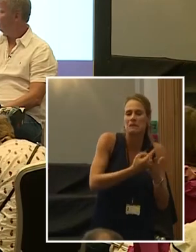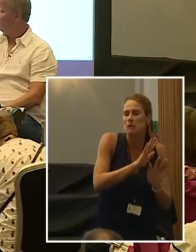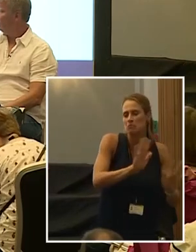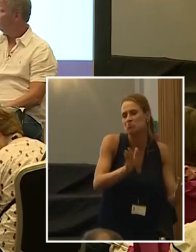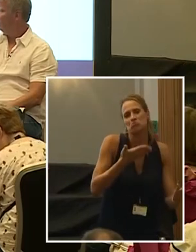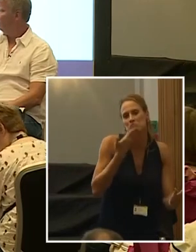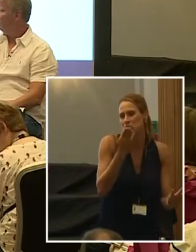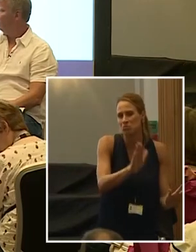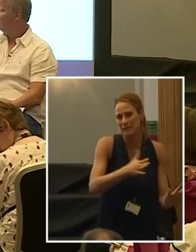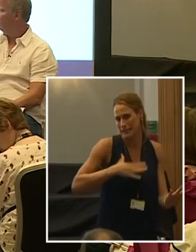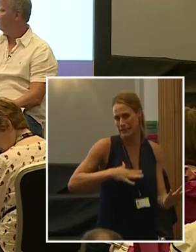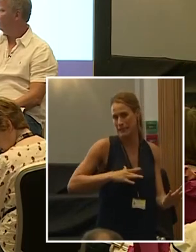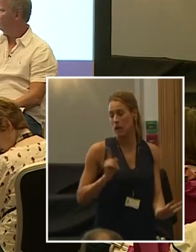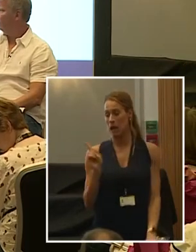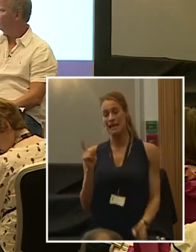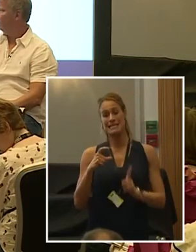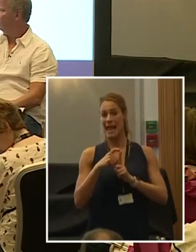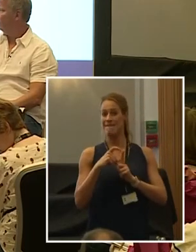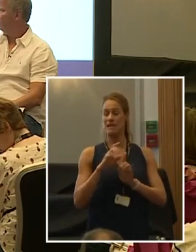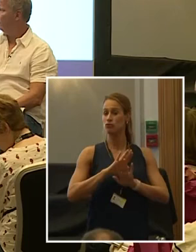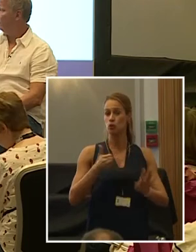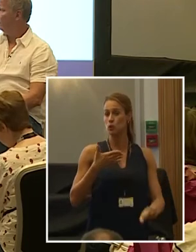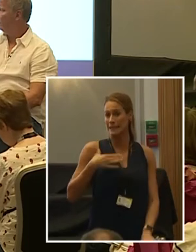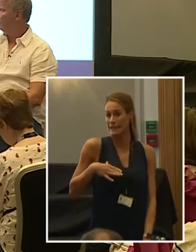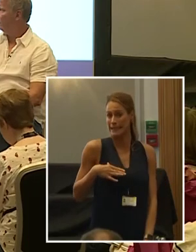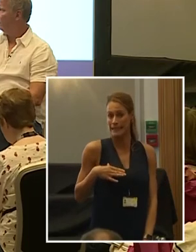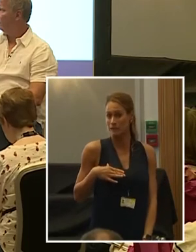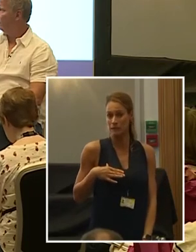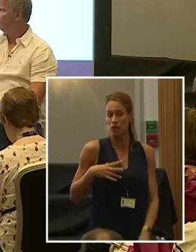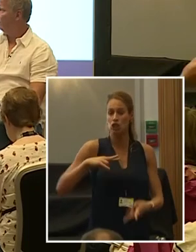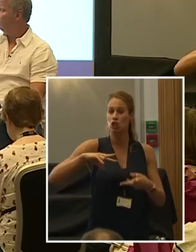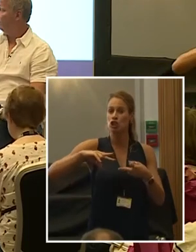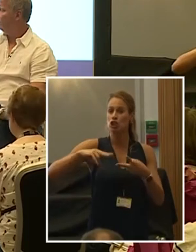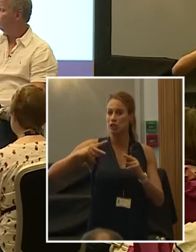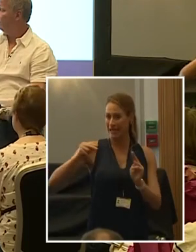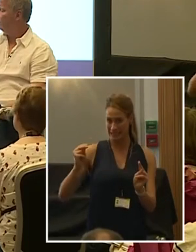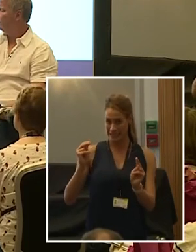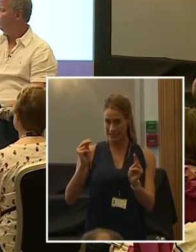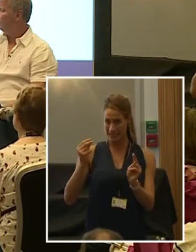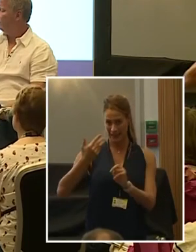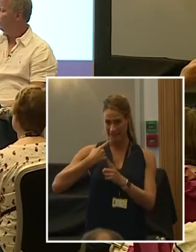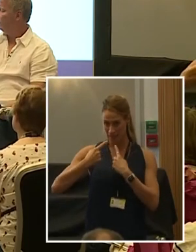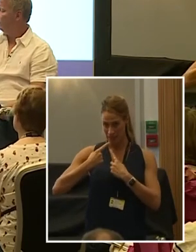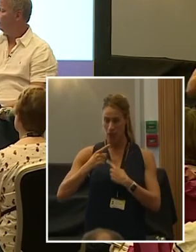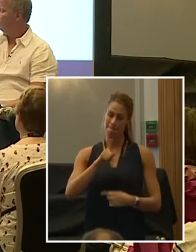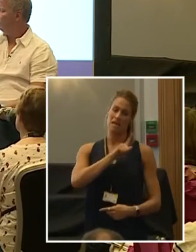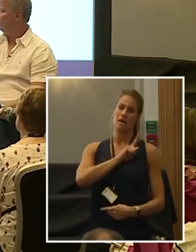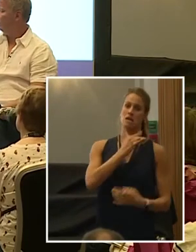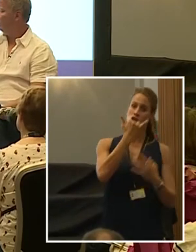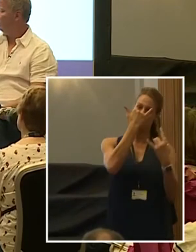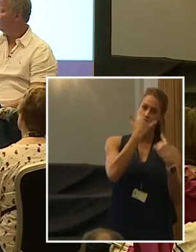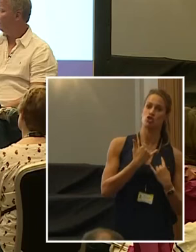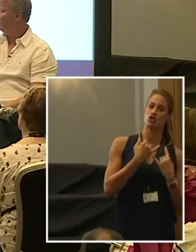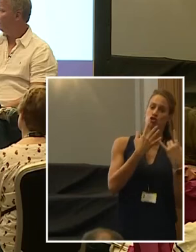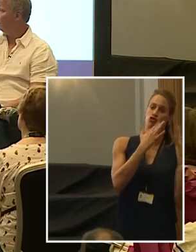it was not required because we could do a genetic test on the screening visit. Saying that,